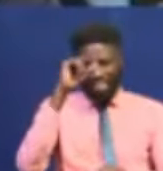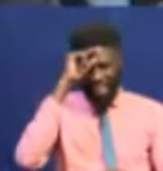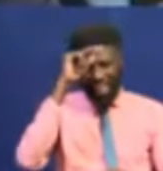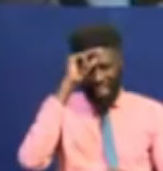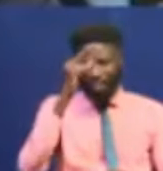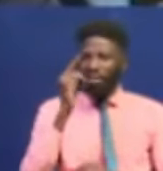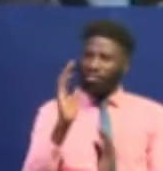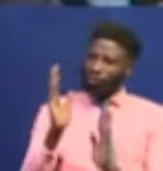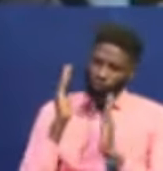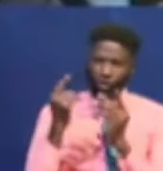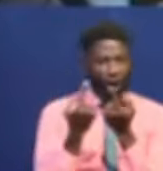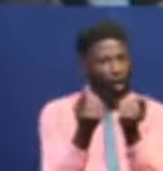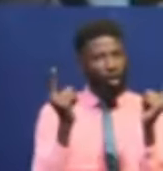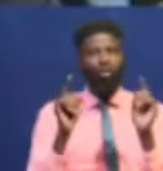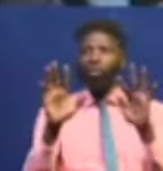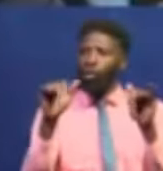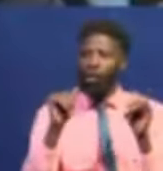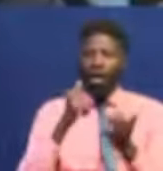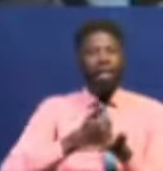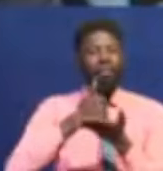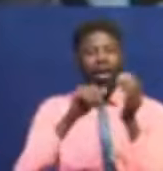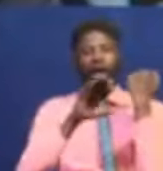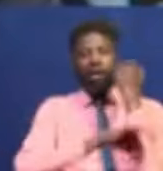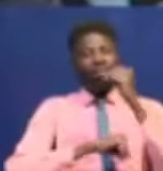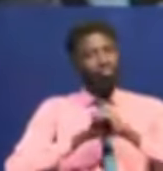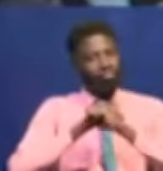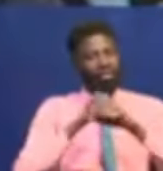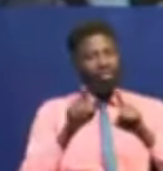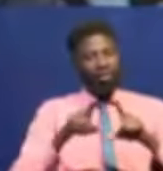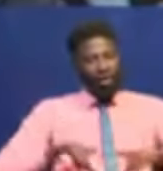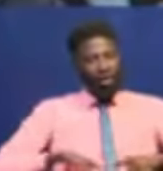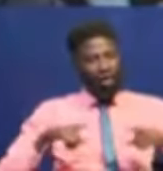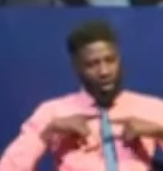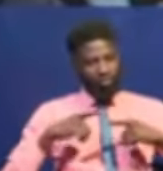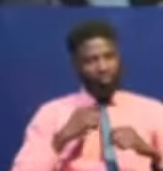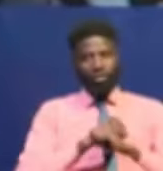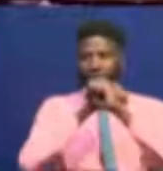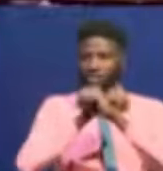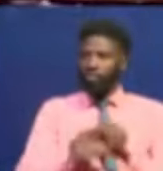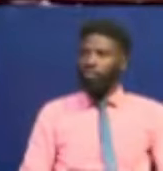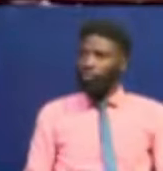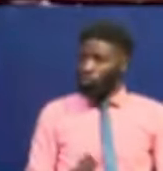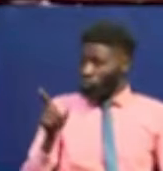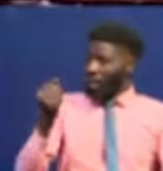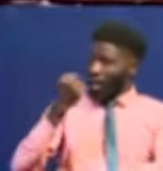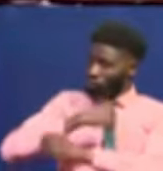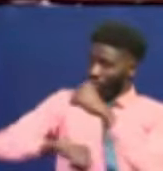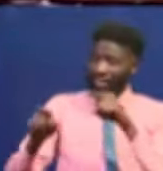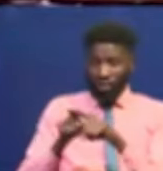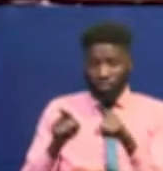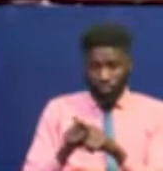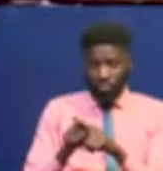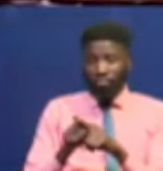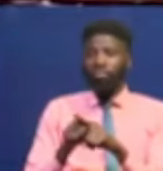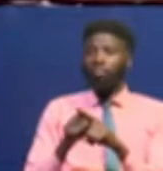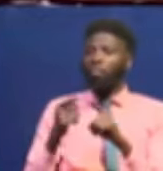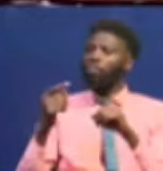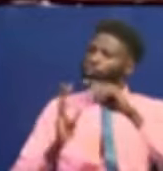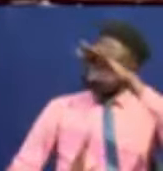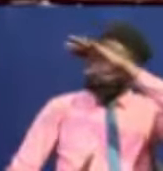arm of our security agencies to protect the country and to protect lives. You acted as Commander-in-Chief. You also acted